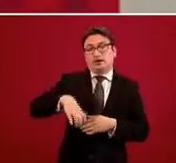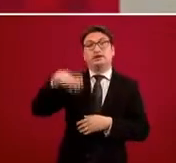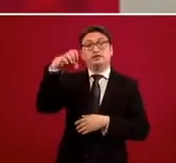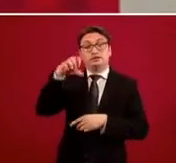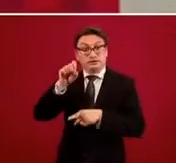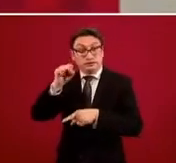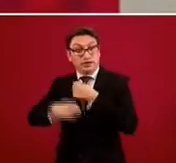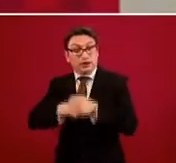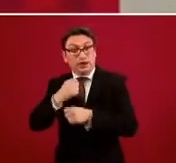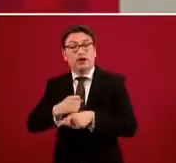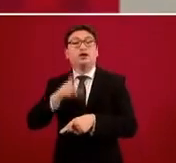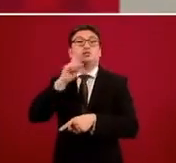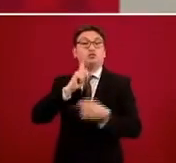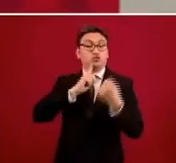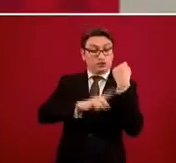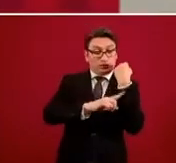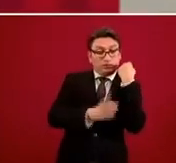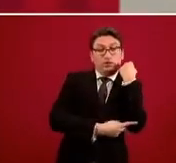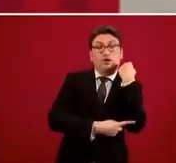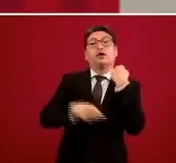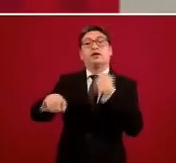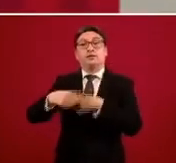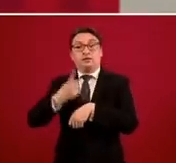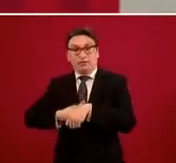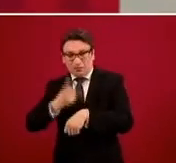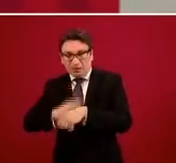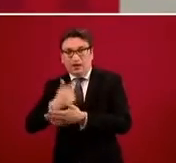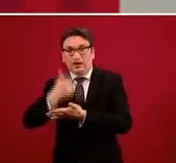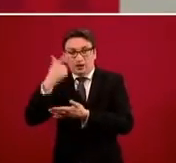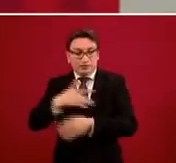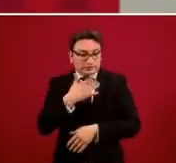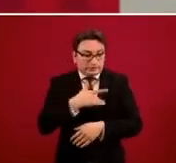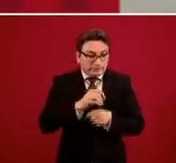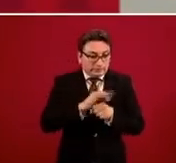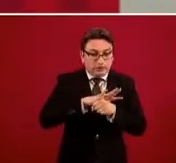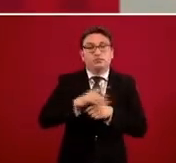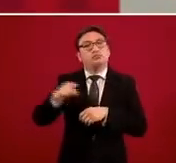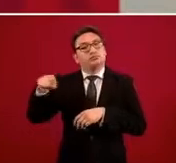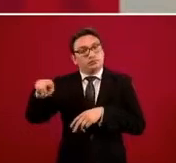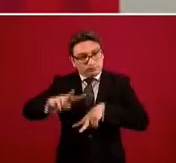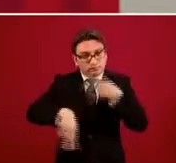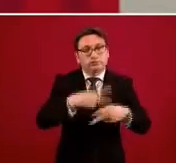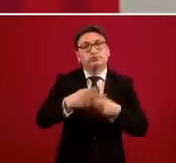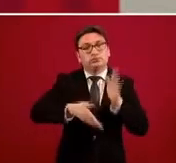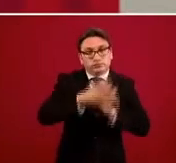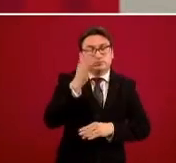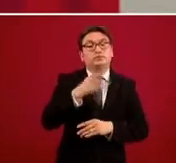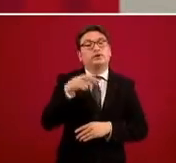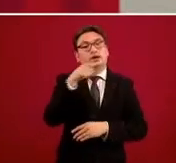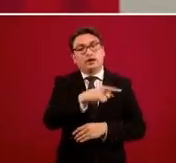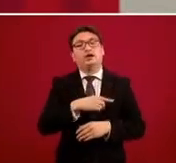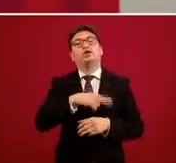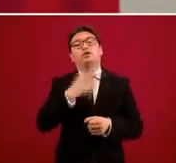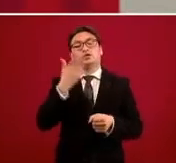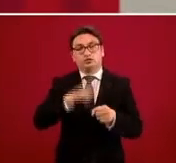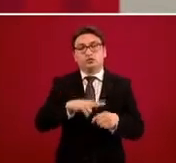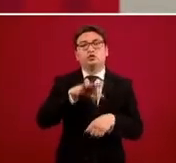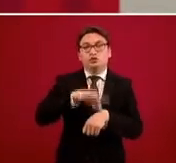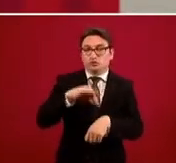risk factor, over 60, pregnant women, chronic cold disease, go to medical consultation. But